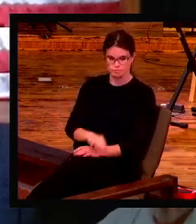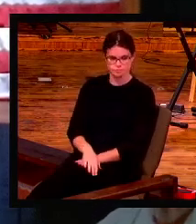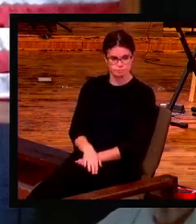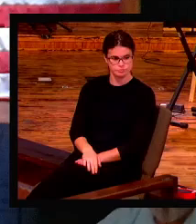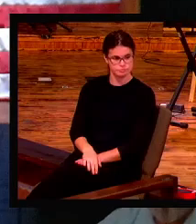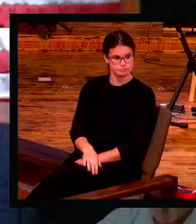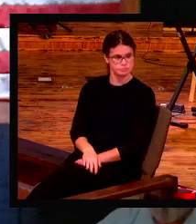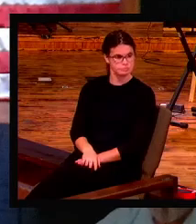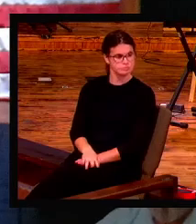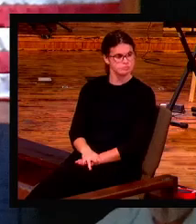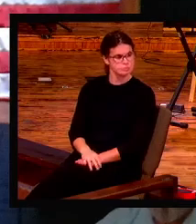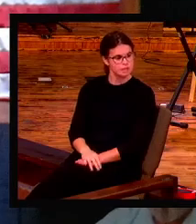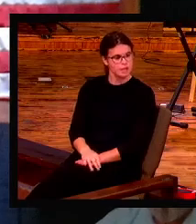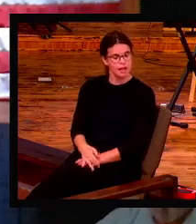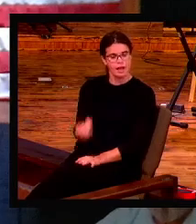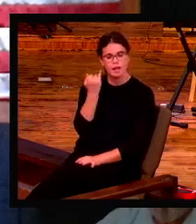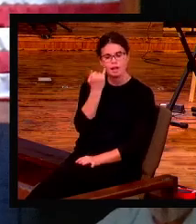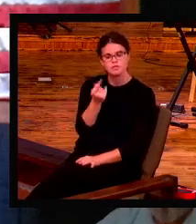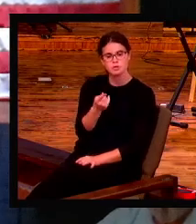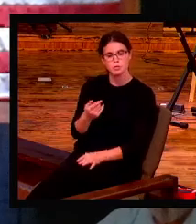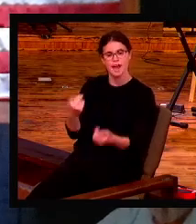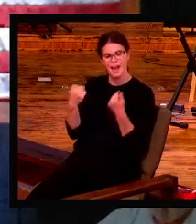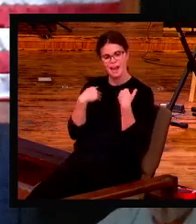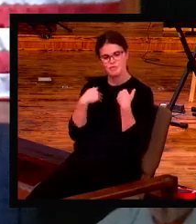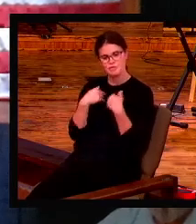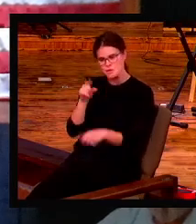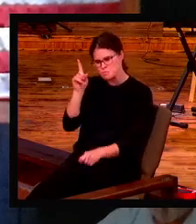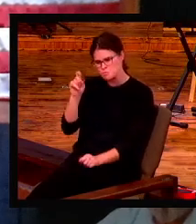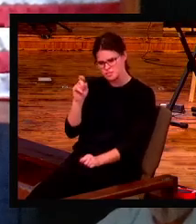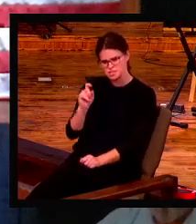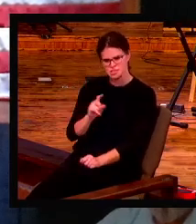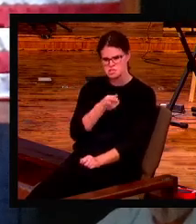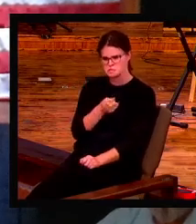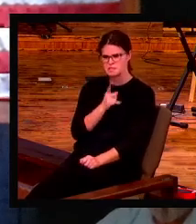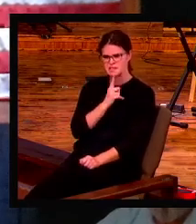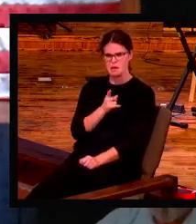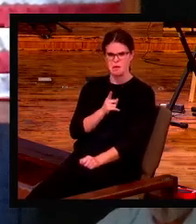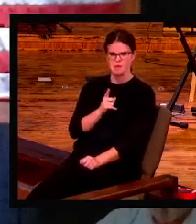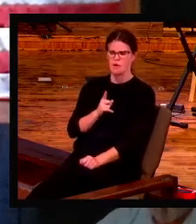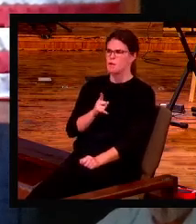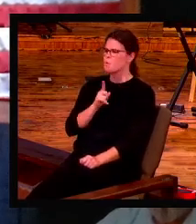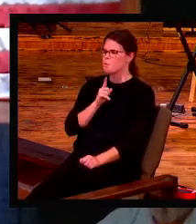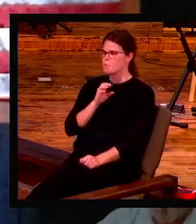question, or just in case you're going through a hardship and you're like, man, where is God at right now in my life?